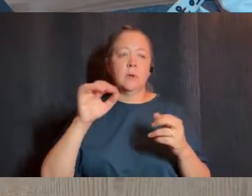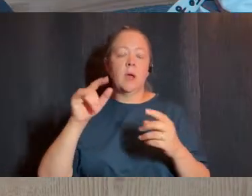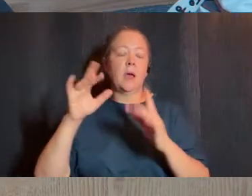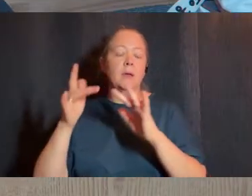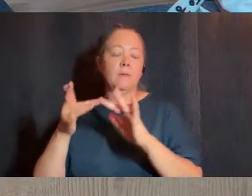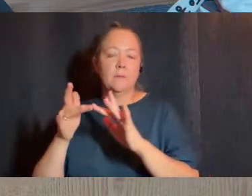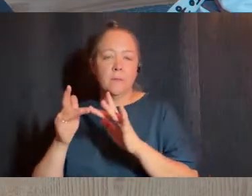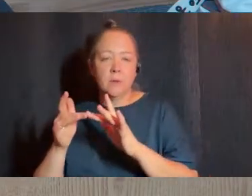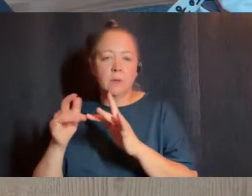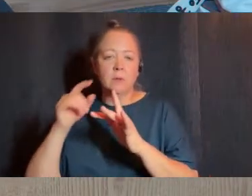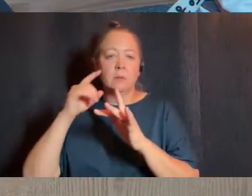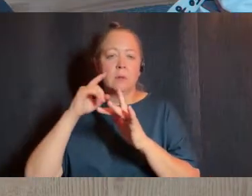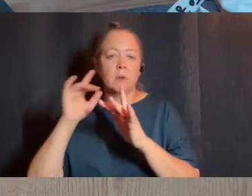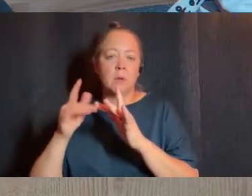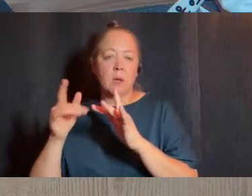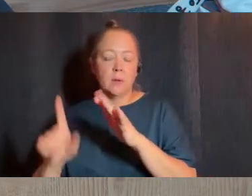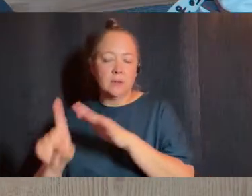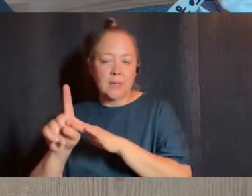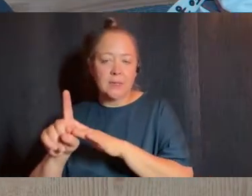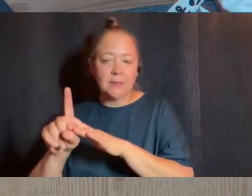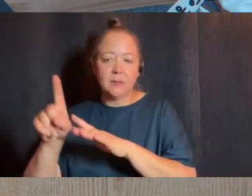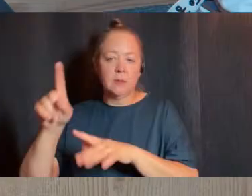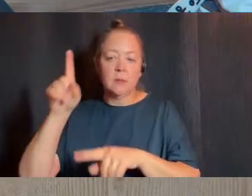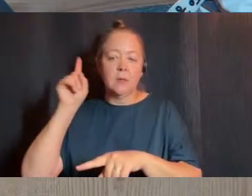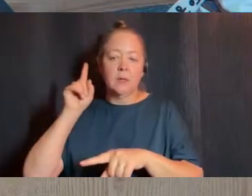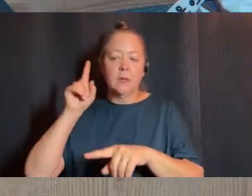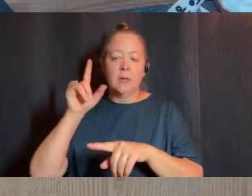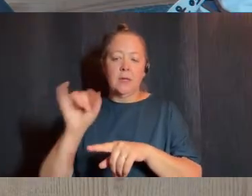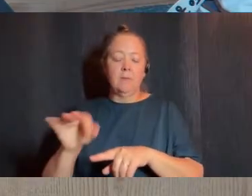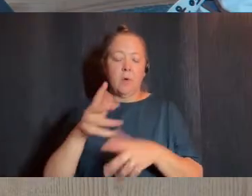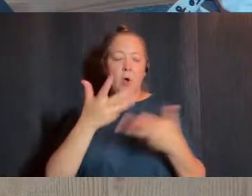our meeting. That's not what it was meant for.